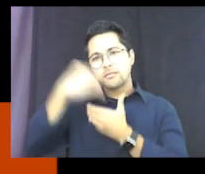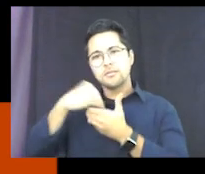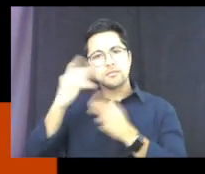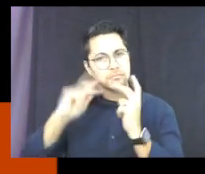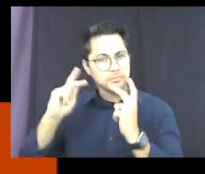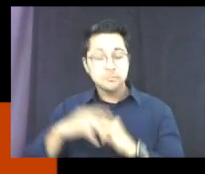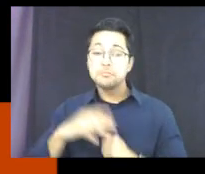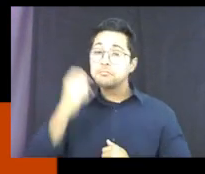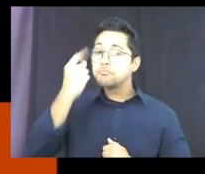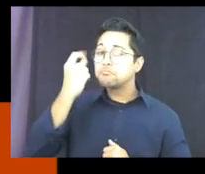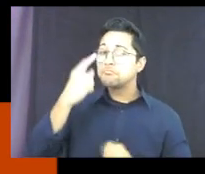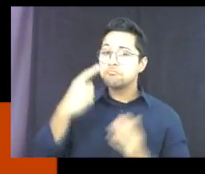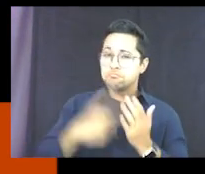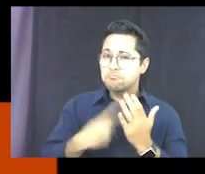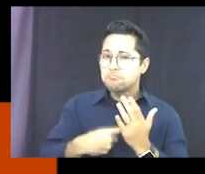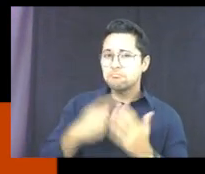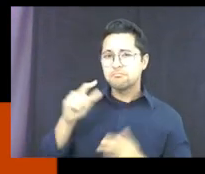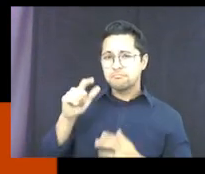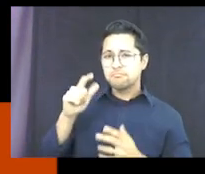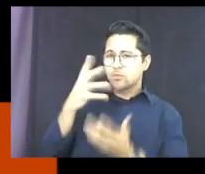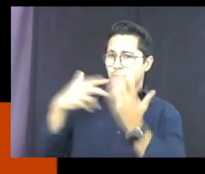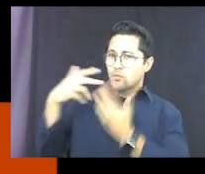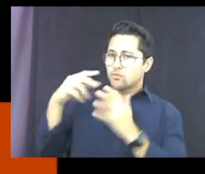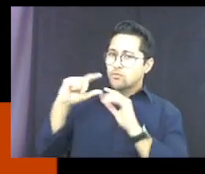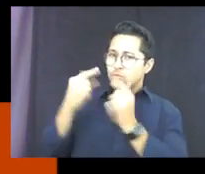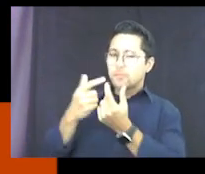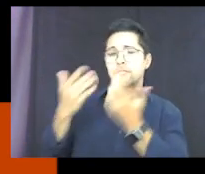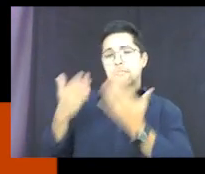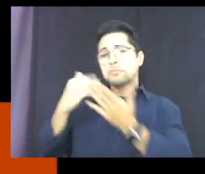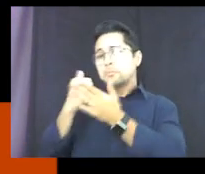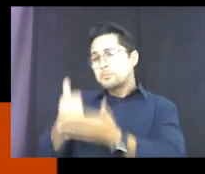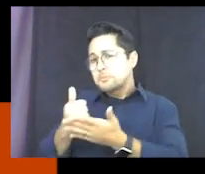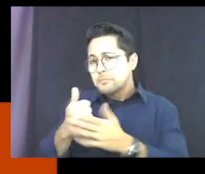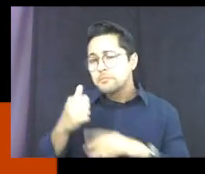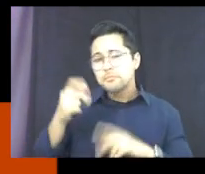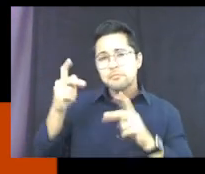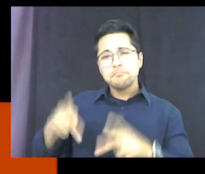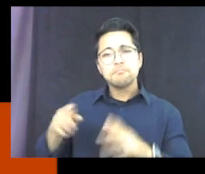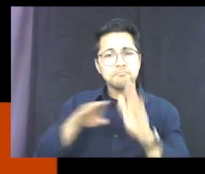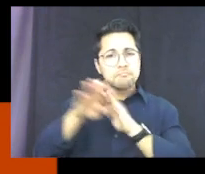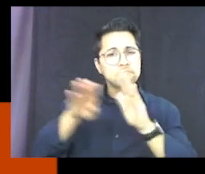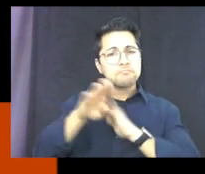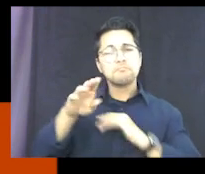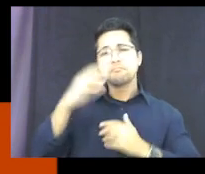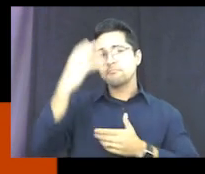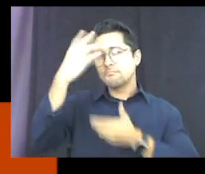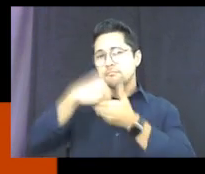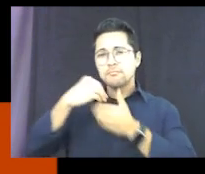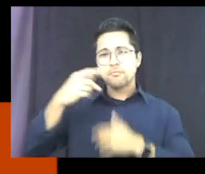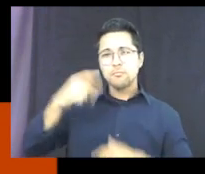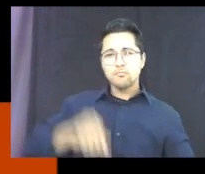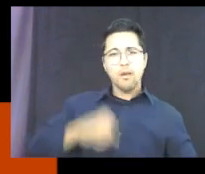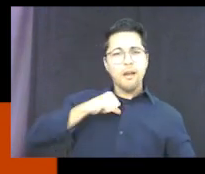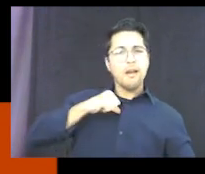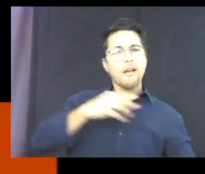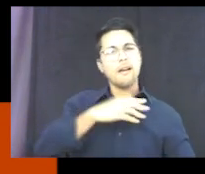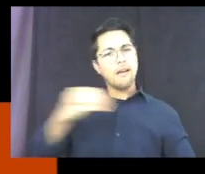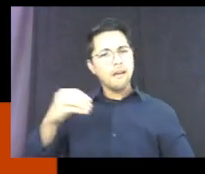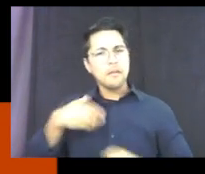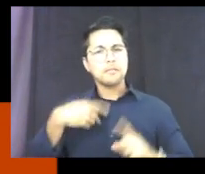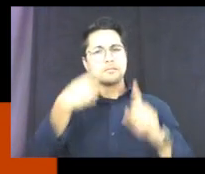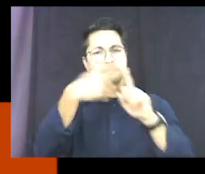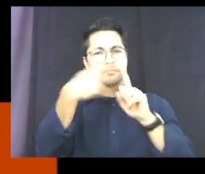Sometimes these social groups may help an autistic person develop a sense of autistic pride and a positive